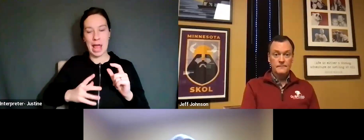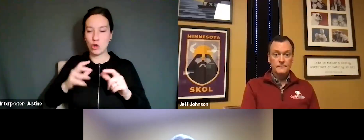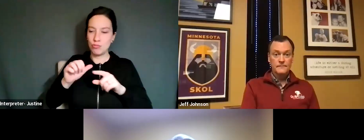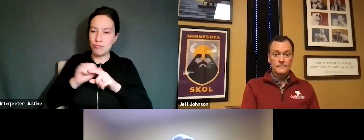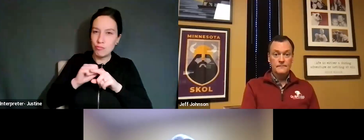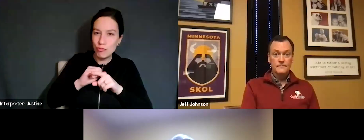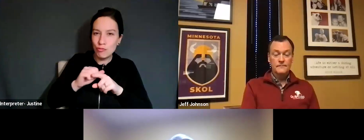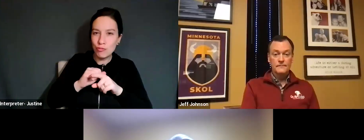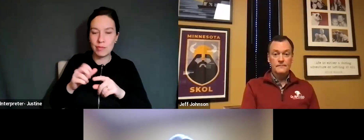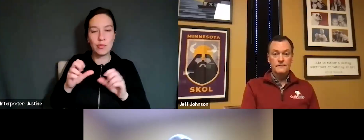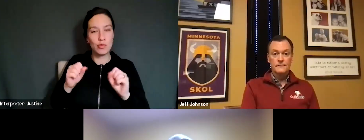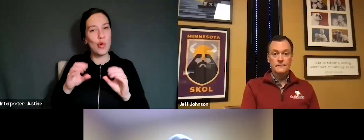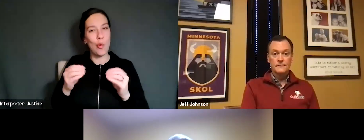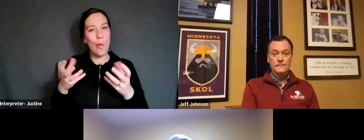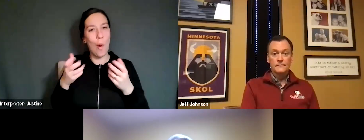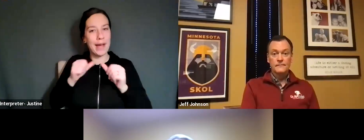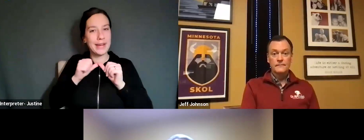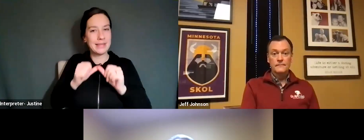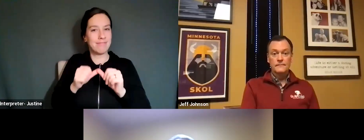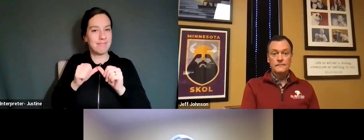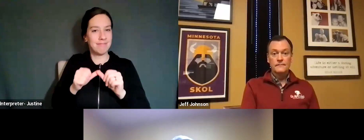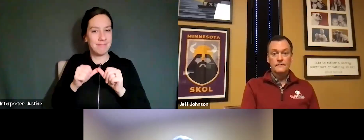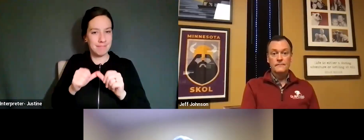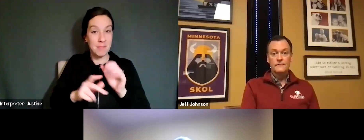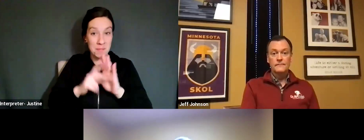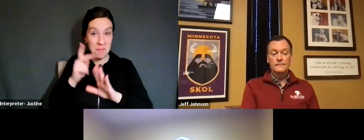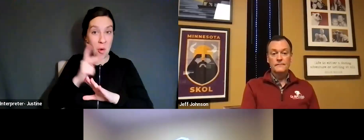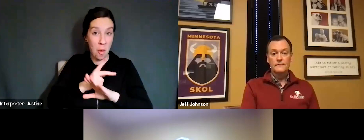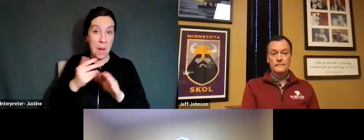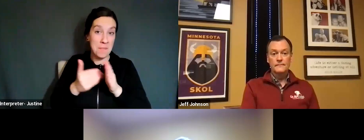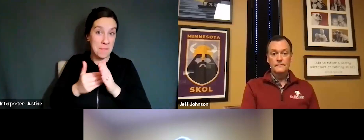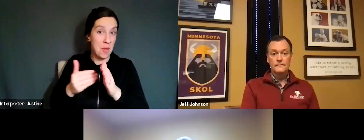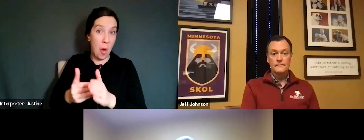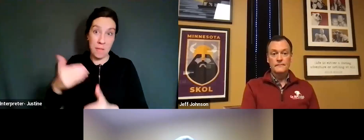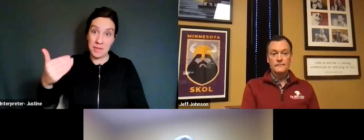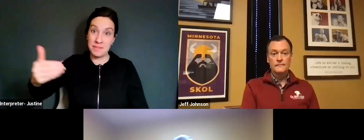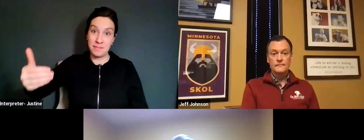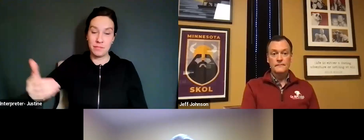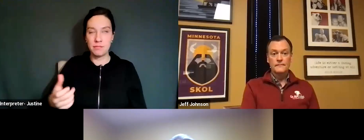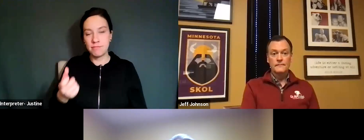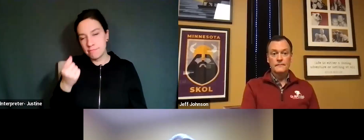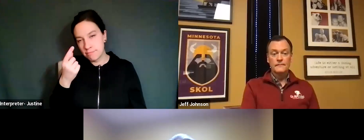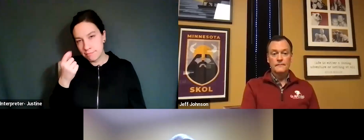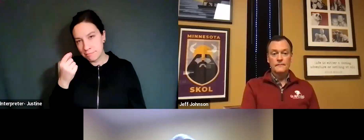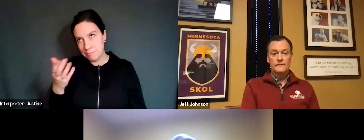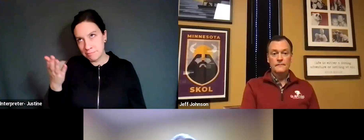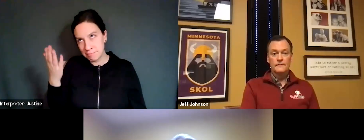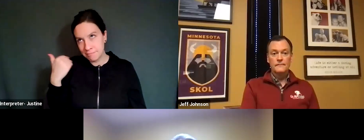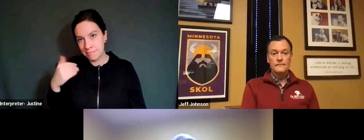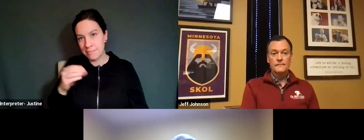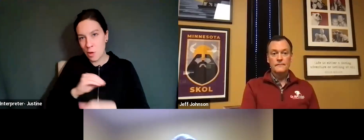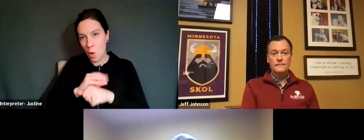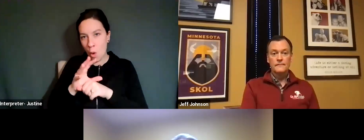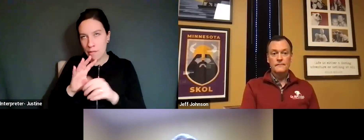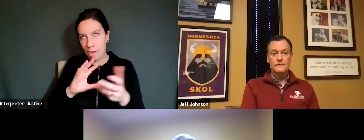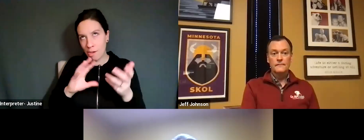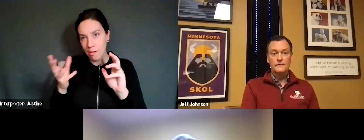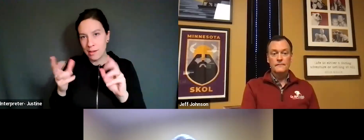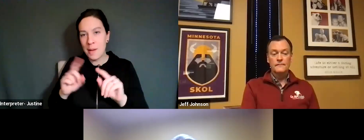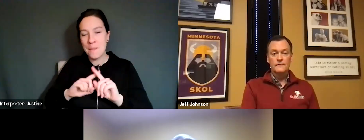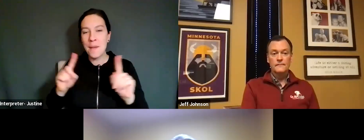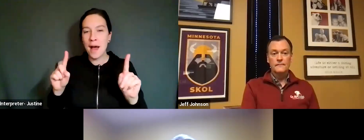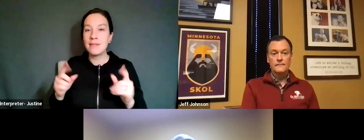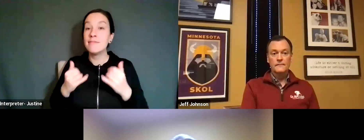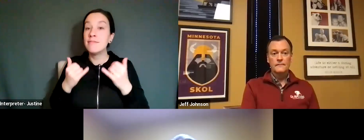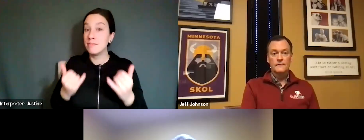programs as often as we can. Of course, COVID kind of messed that up for a little while, but we do have both of our